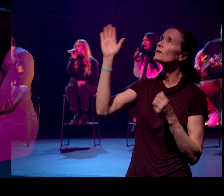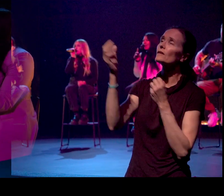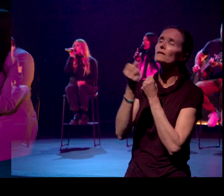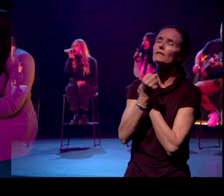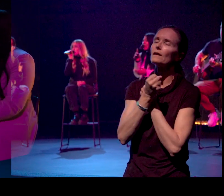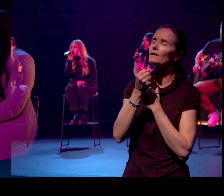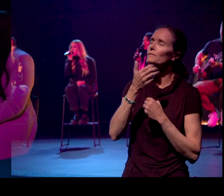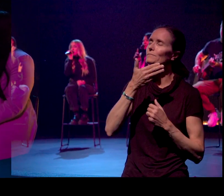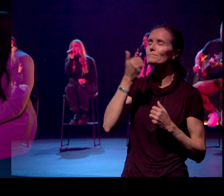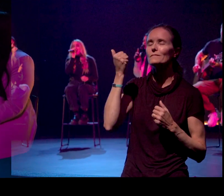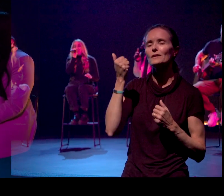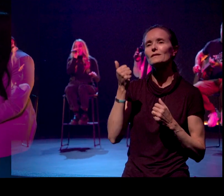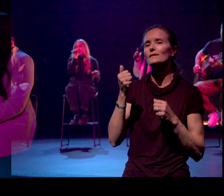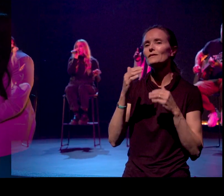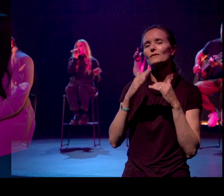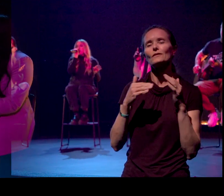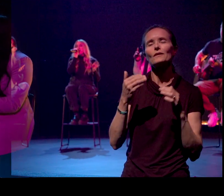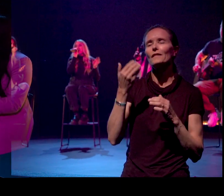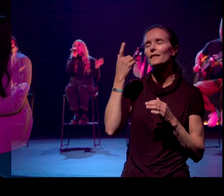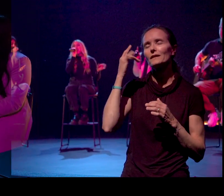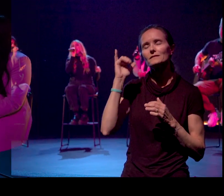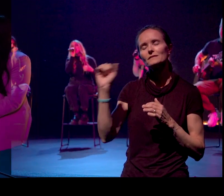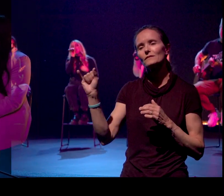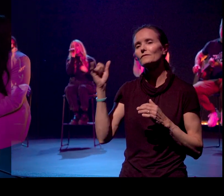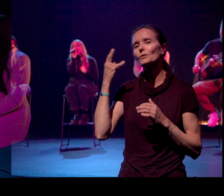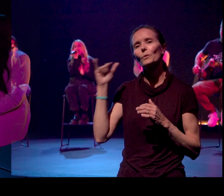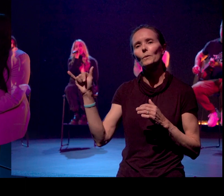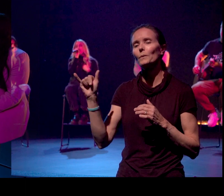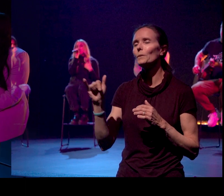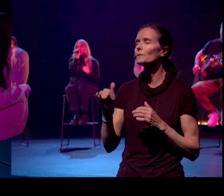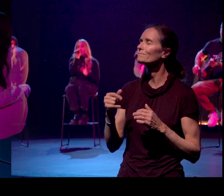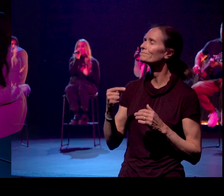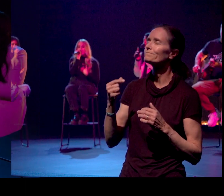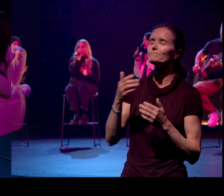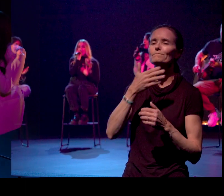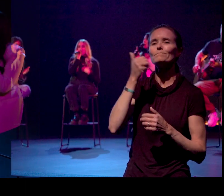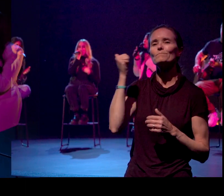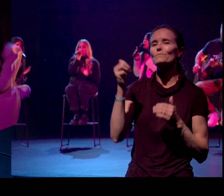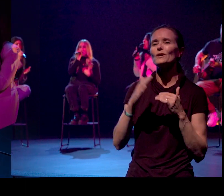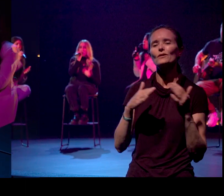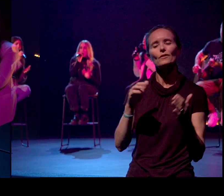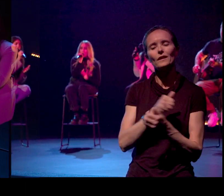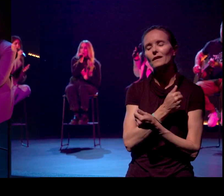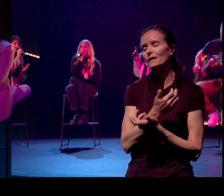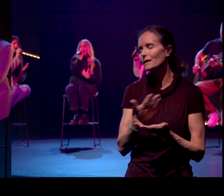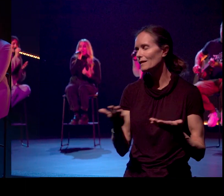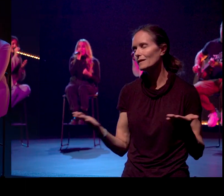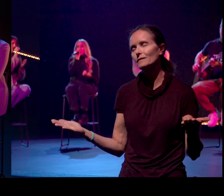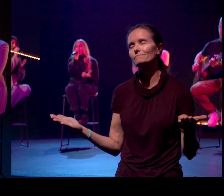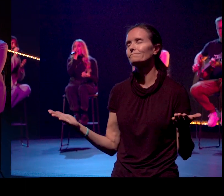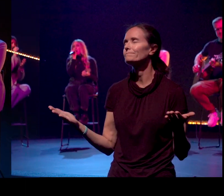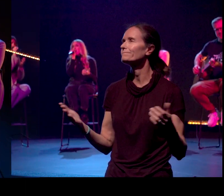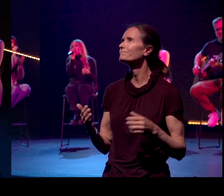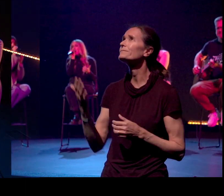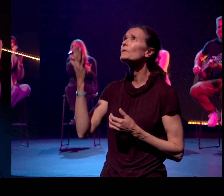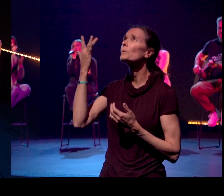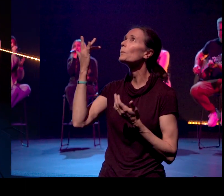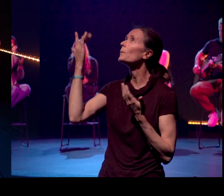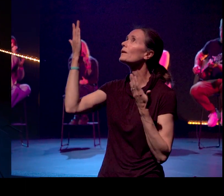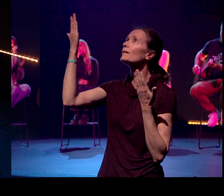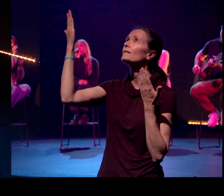than silver, better than gold, better than anything I've ever known. I'll never know